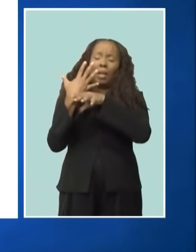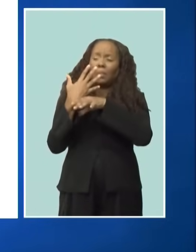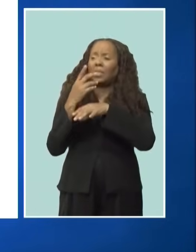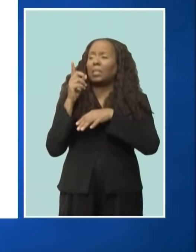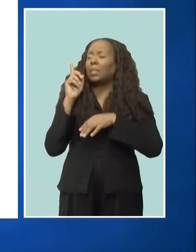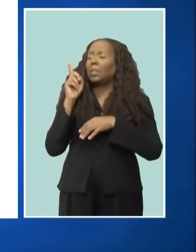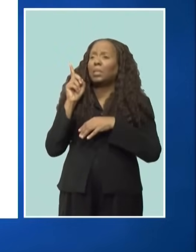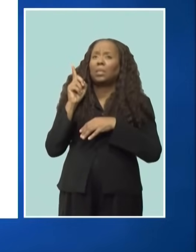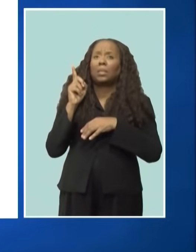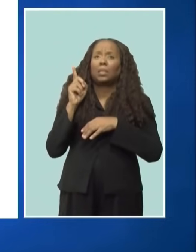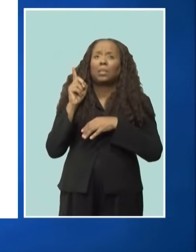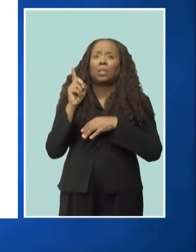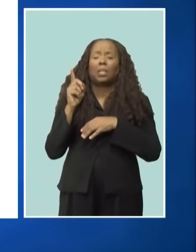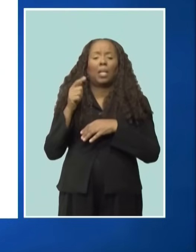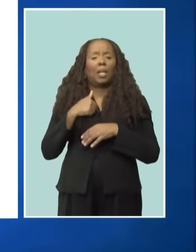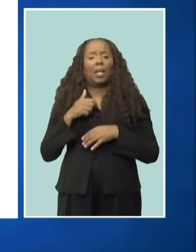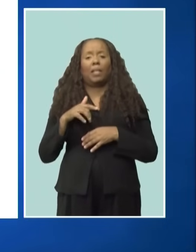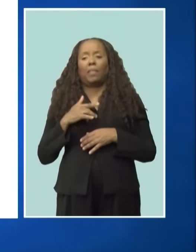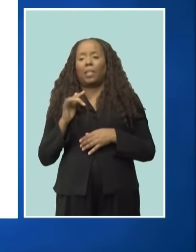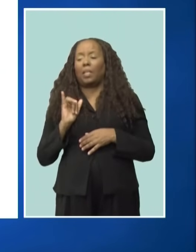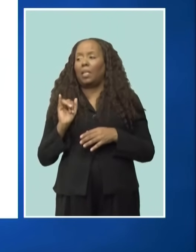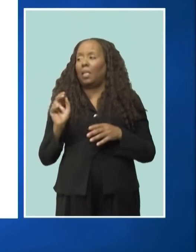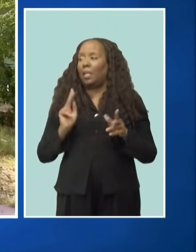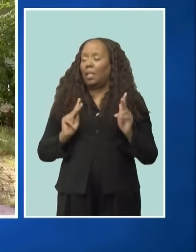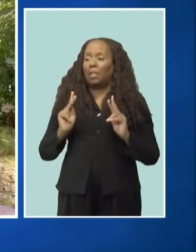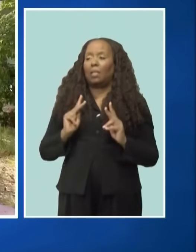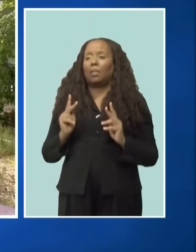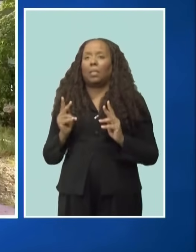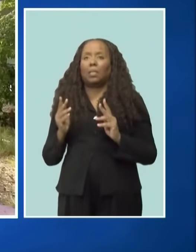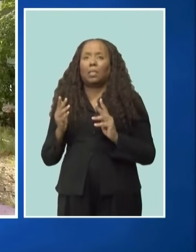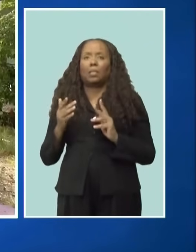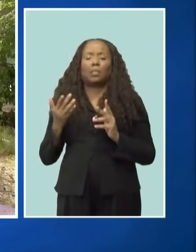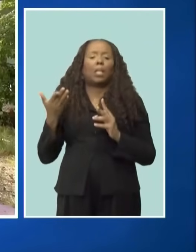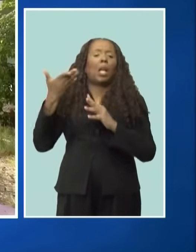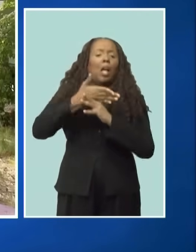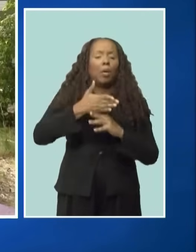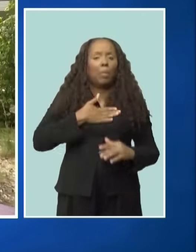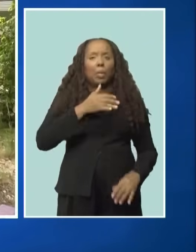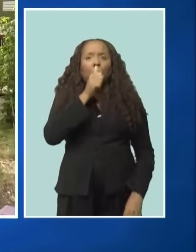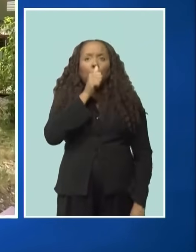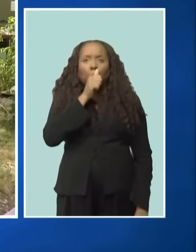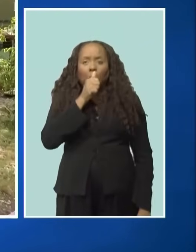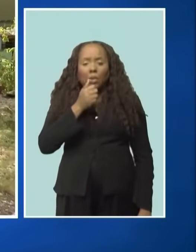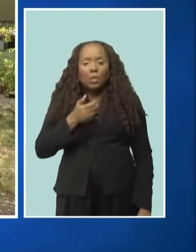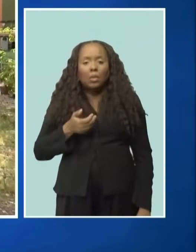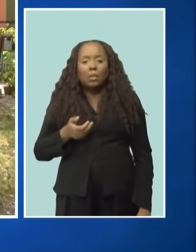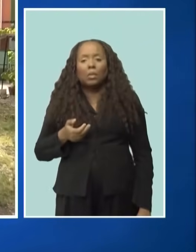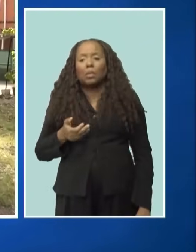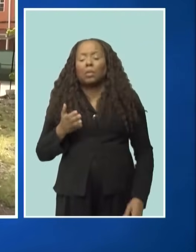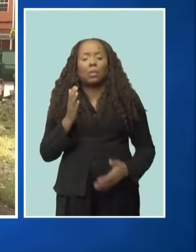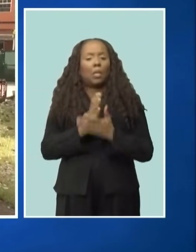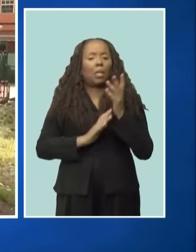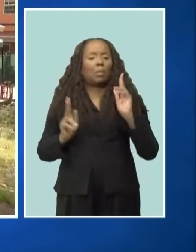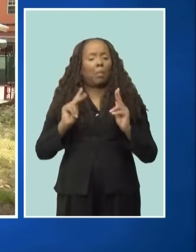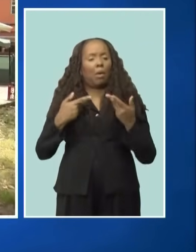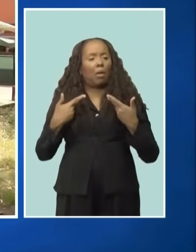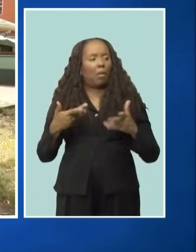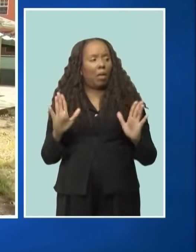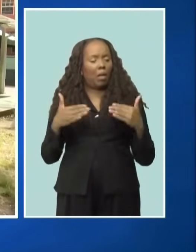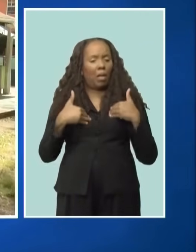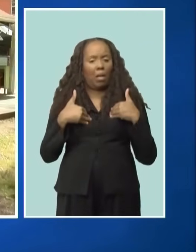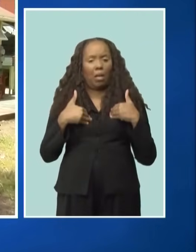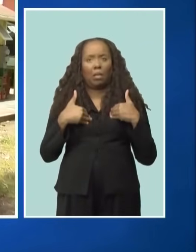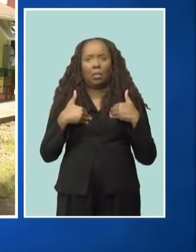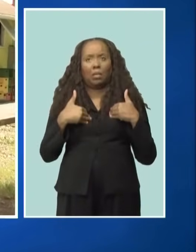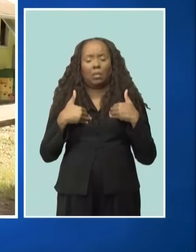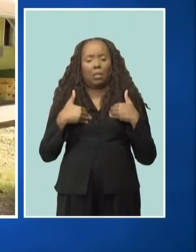really is an invasion of privacy, really and truly. We already got everybody that need cameras from the houses, got the cameras from the houses already. The crime don't